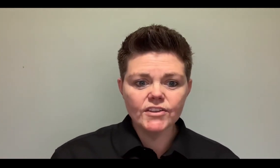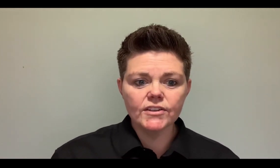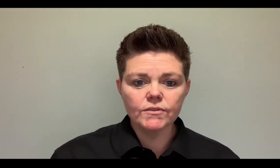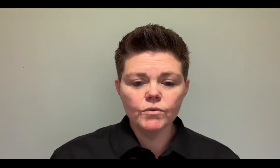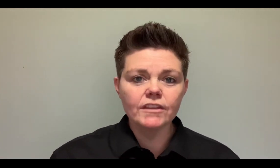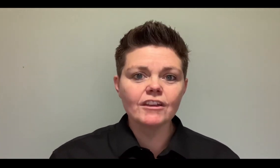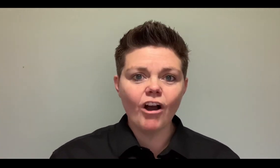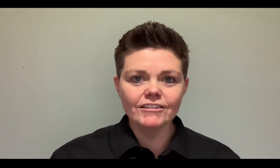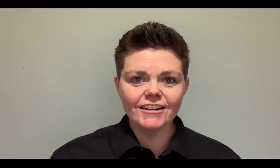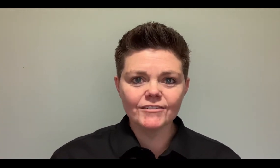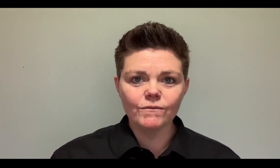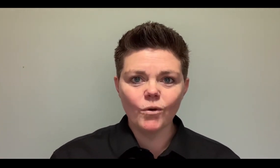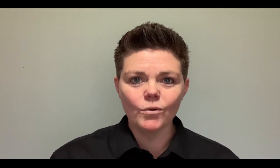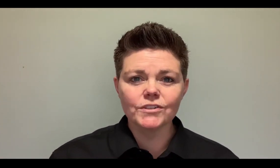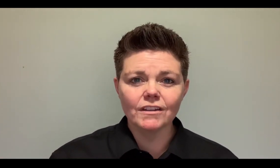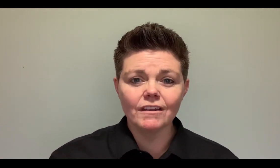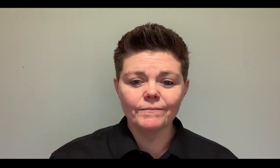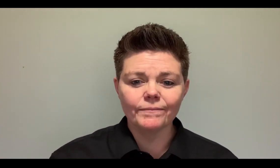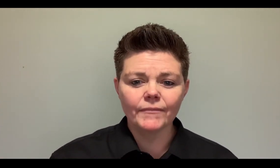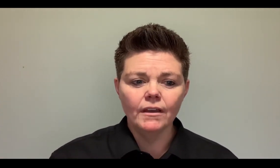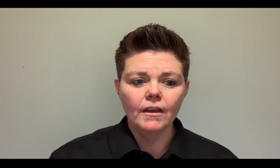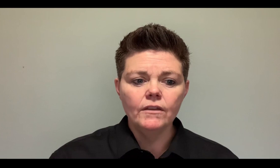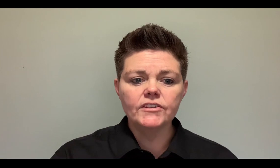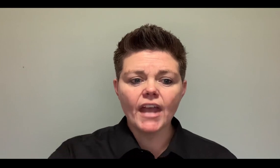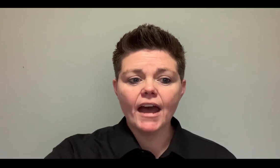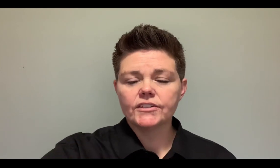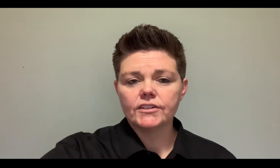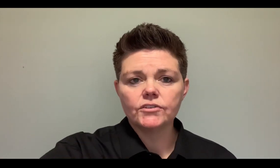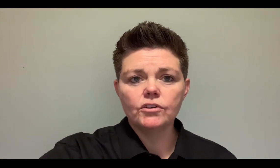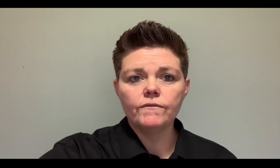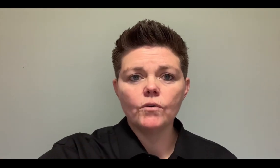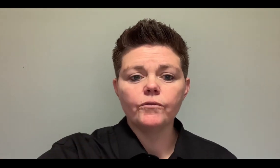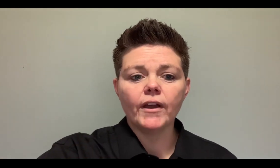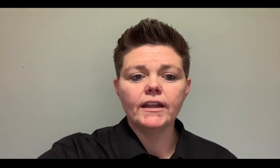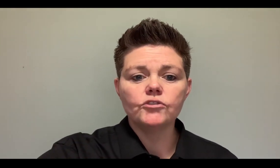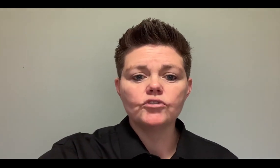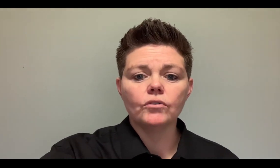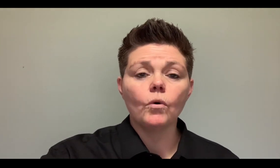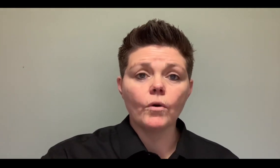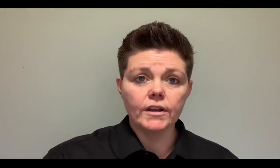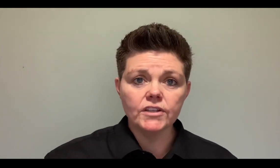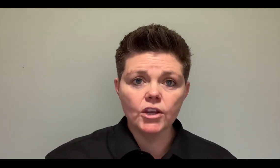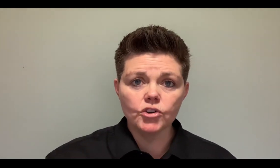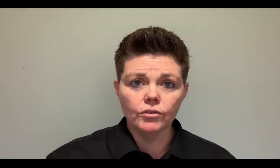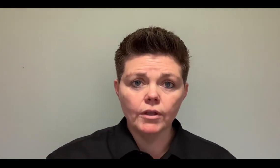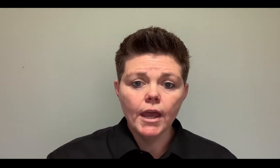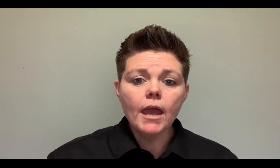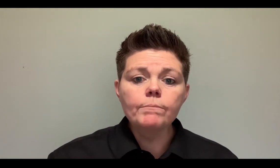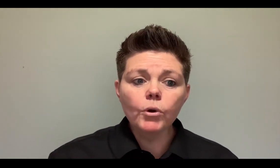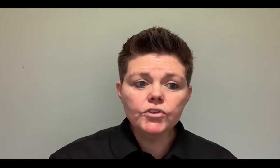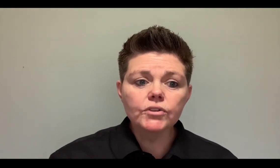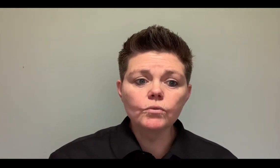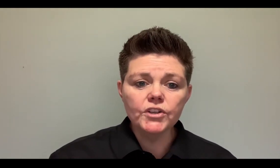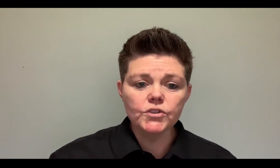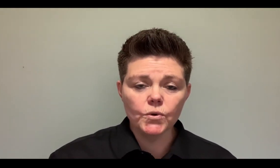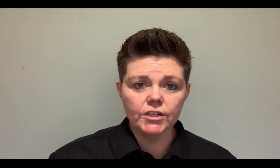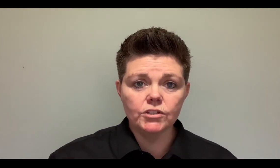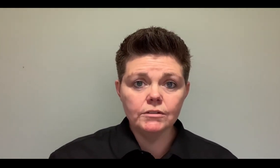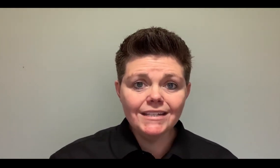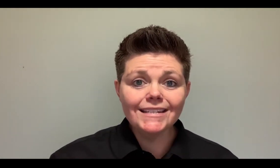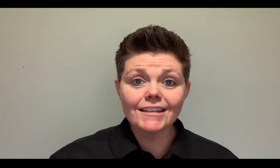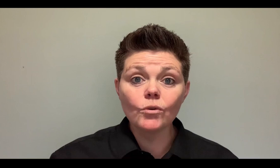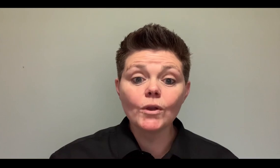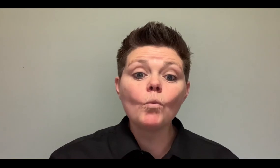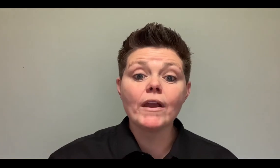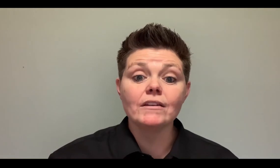systemic racism within the context of choral singing. This asks us to devote financial, organizational, and personal resources